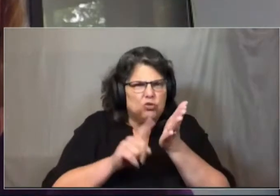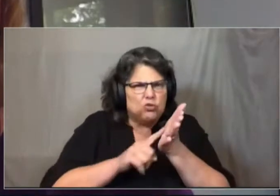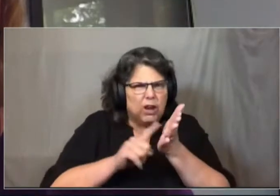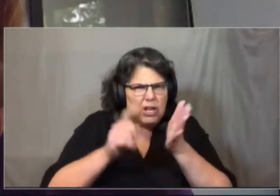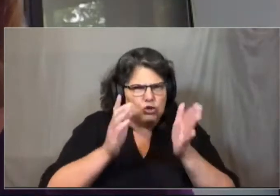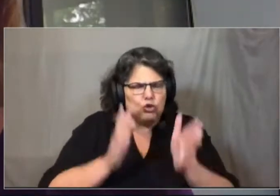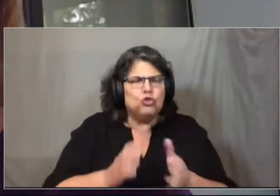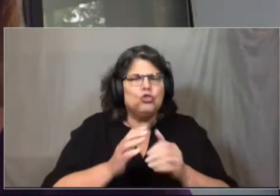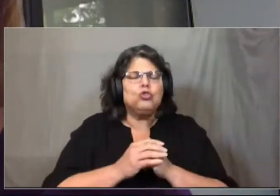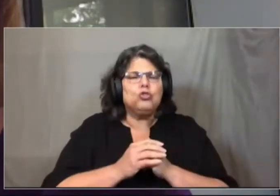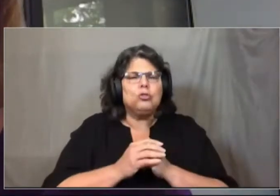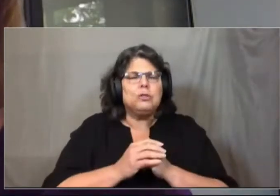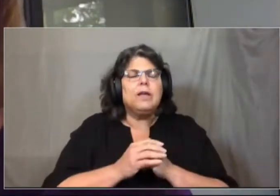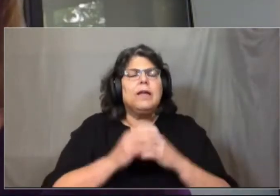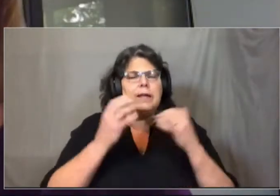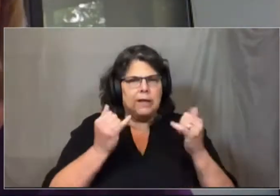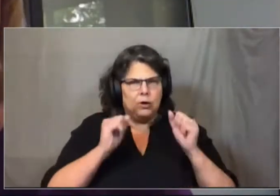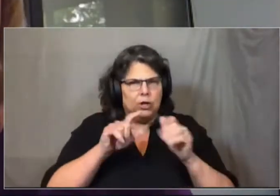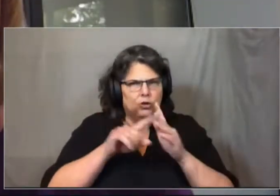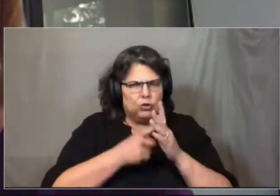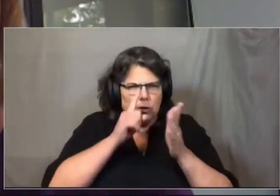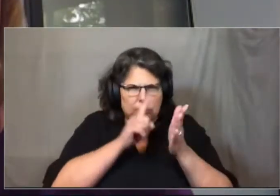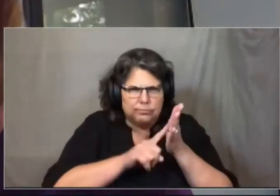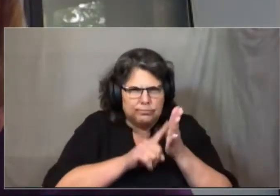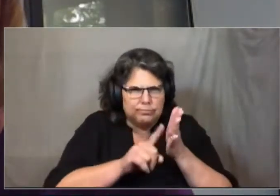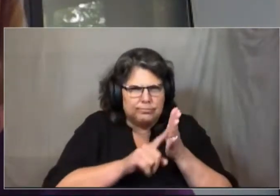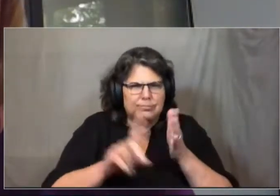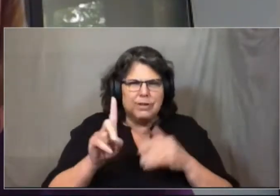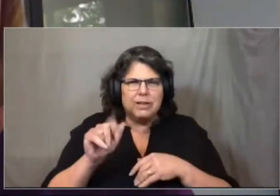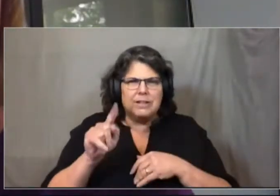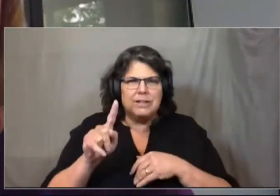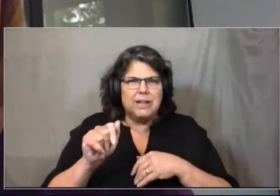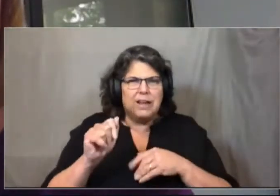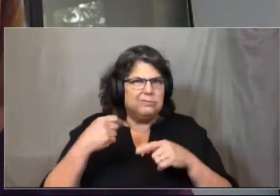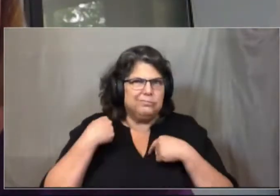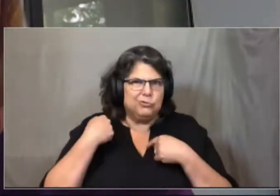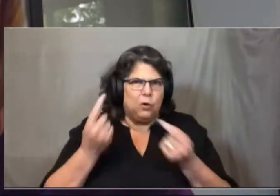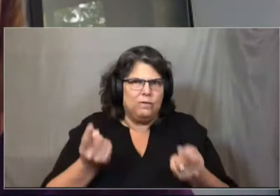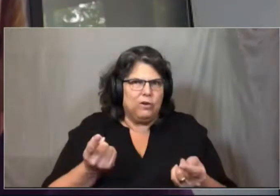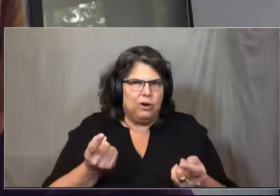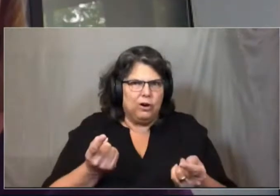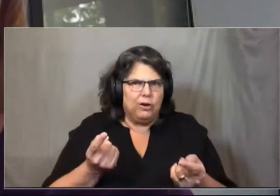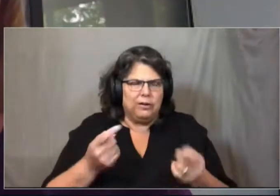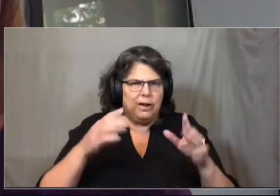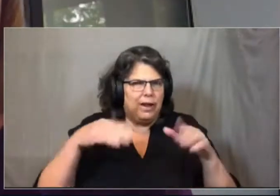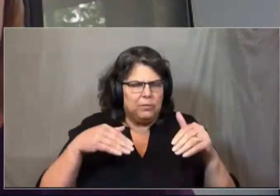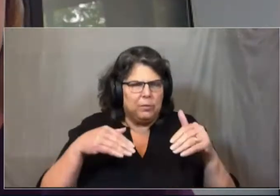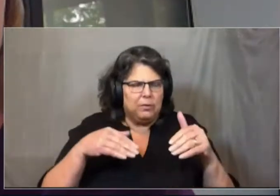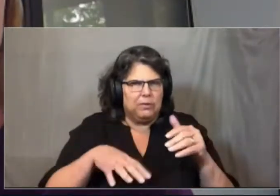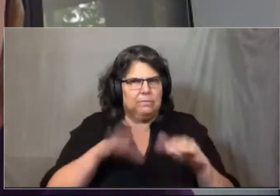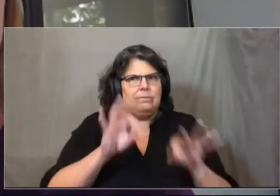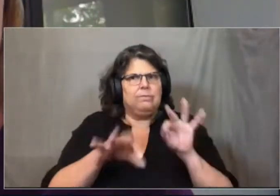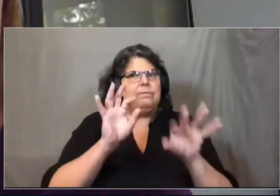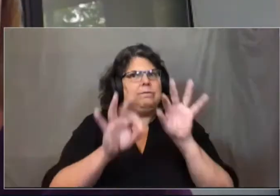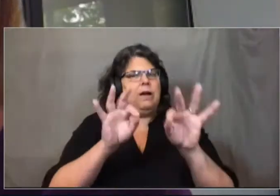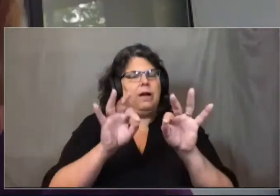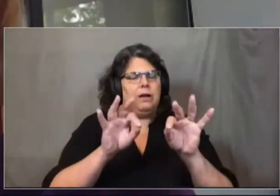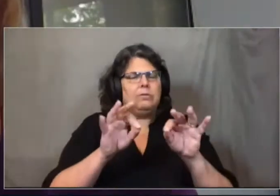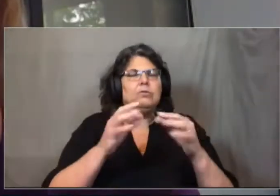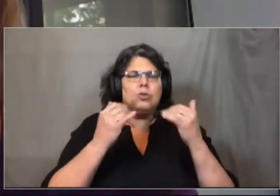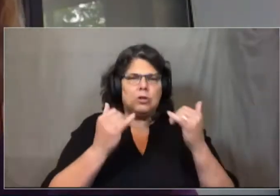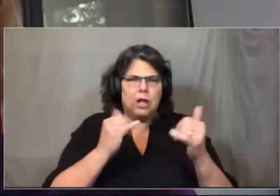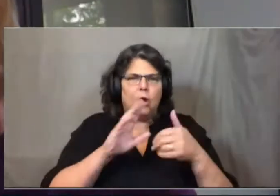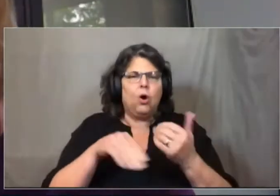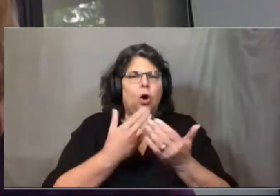to really focus on data that we have not been able to finalize. So we have been going through all